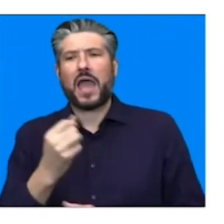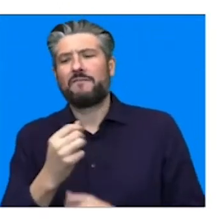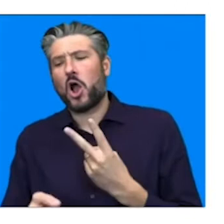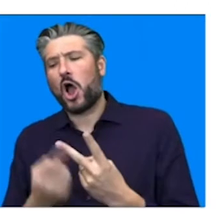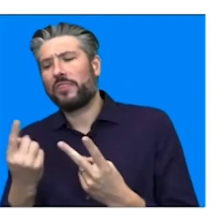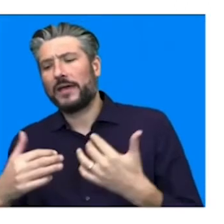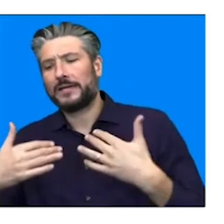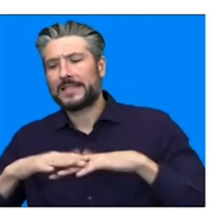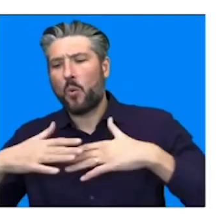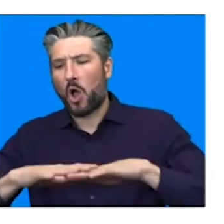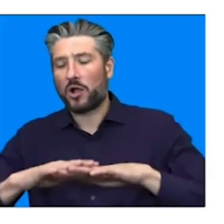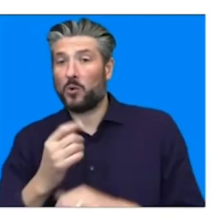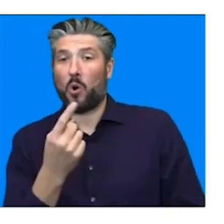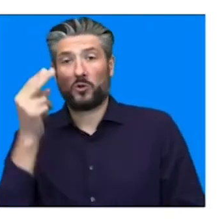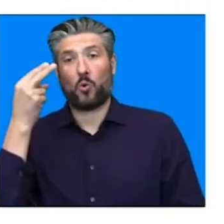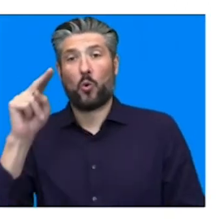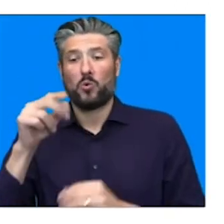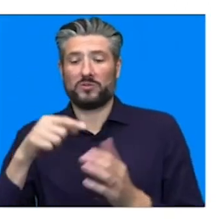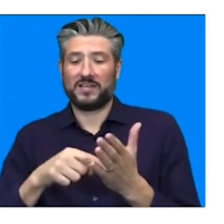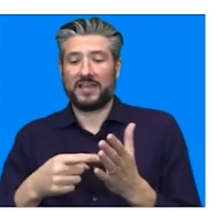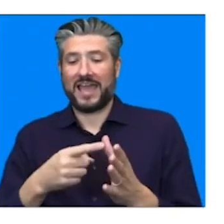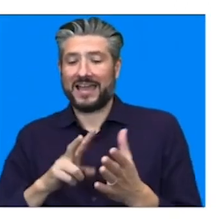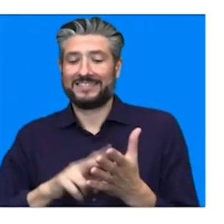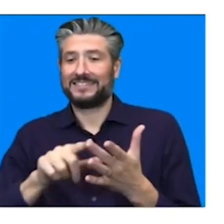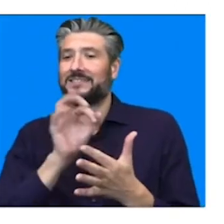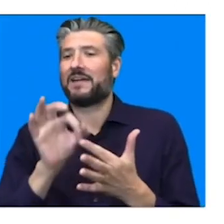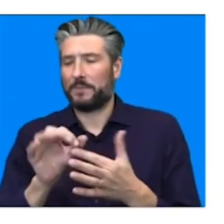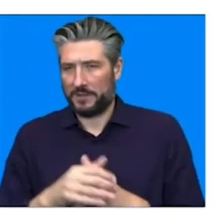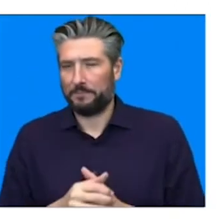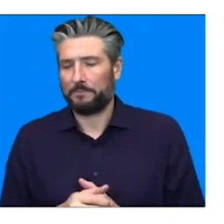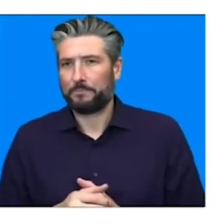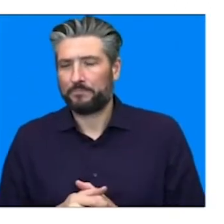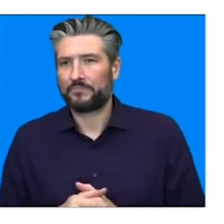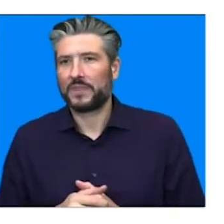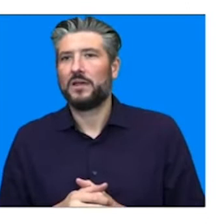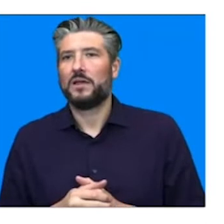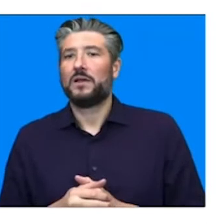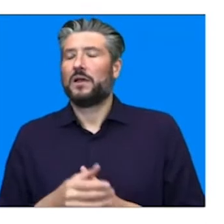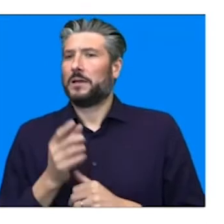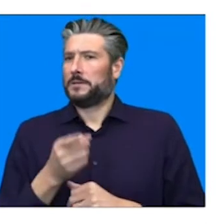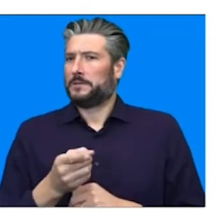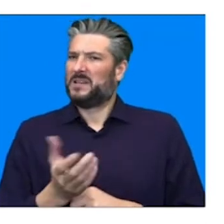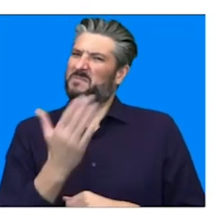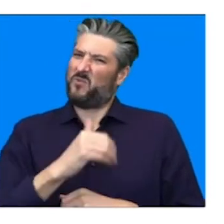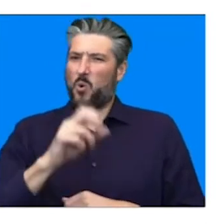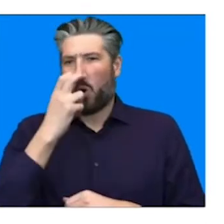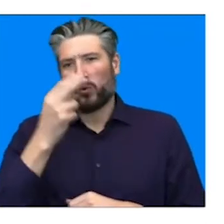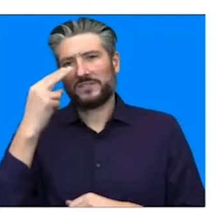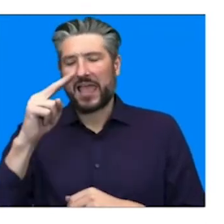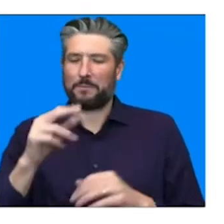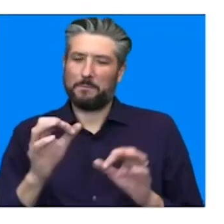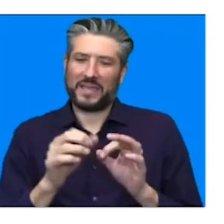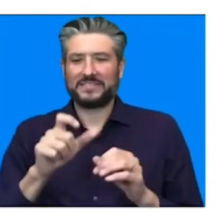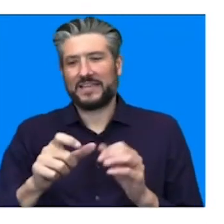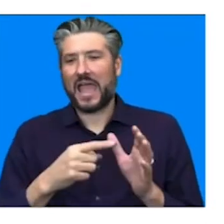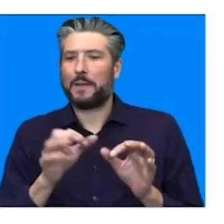TAVIP, the Technology Association of Visually Impaired People, which used to be called BCAB, long affiliated